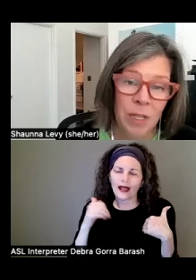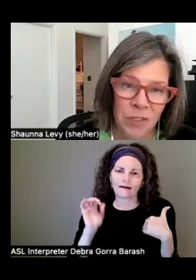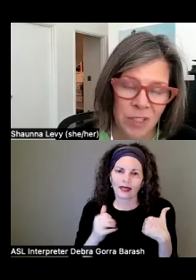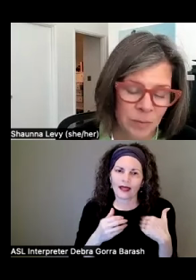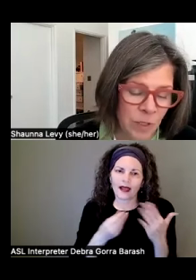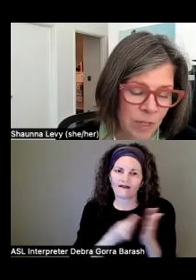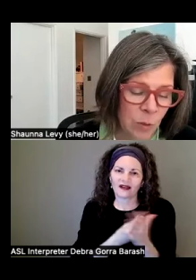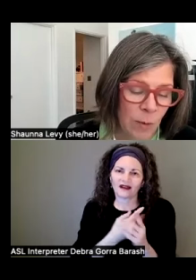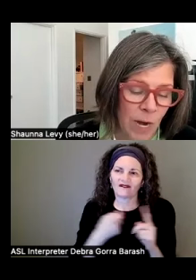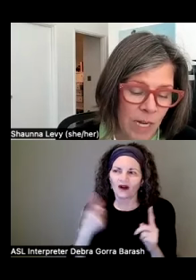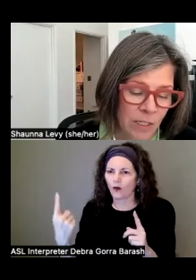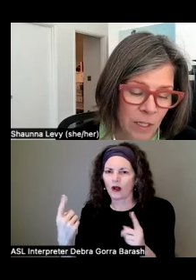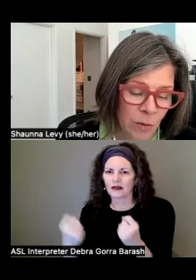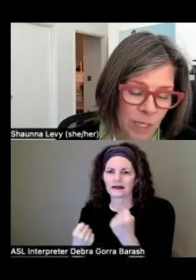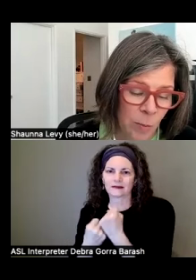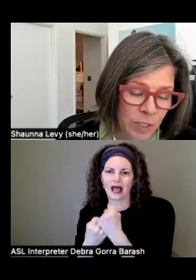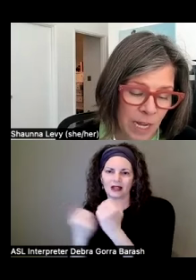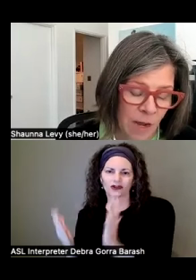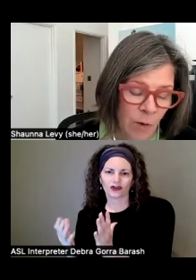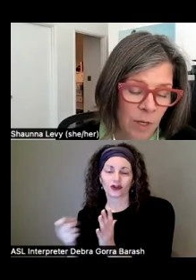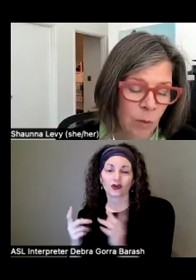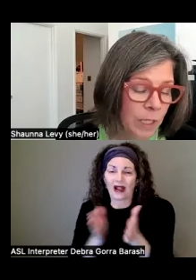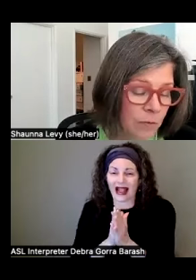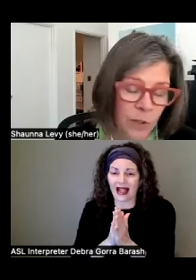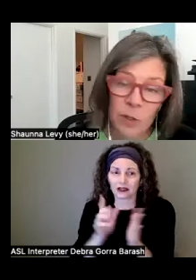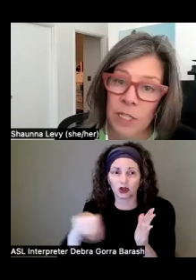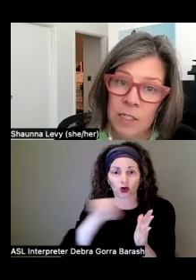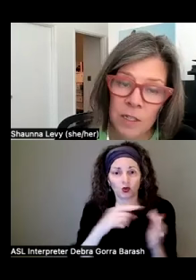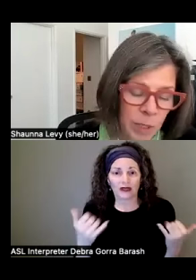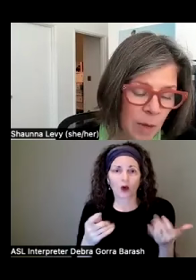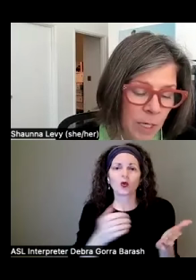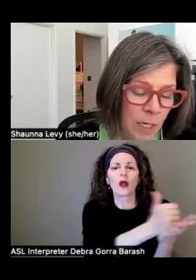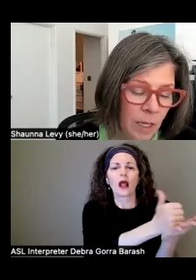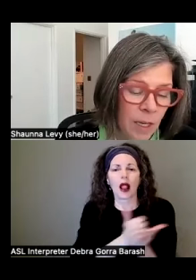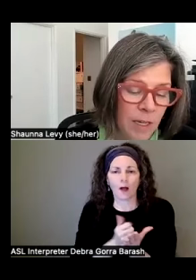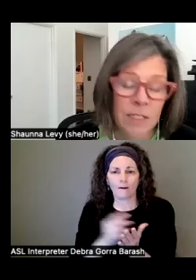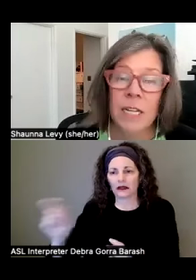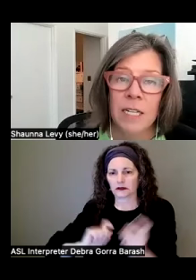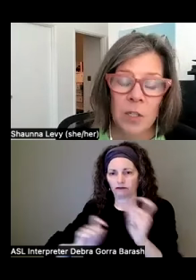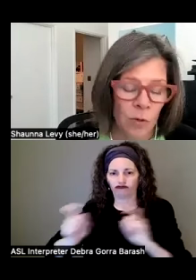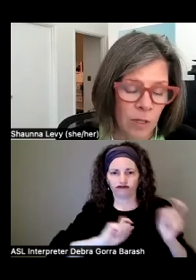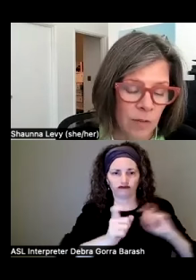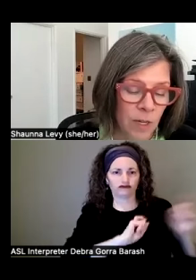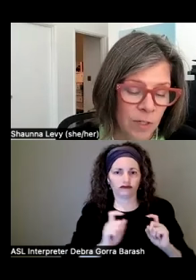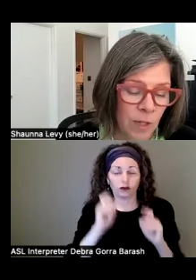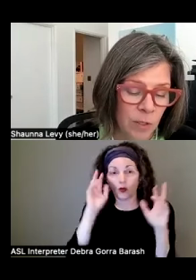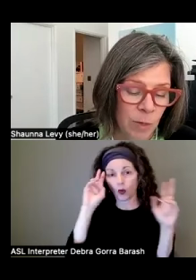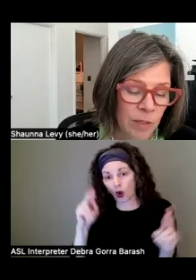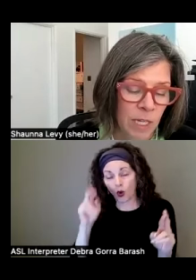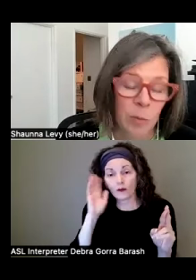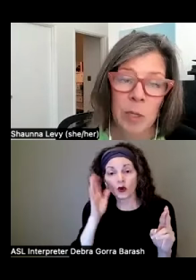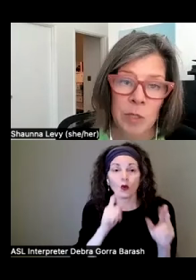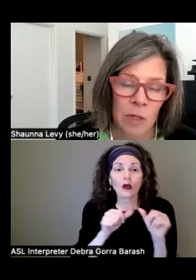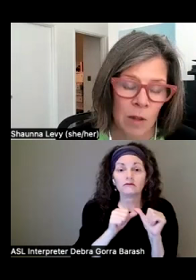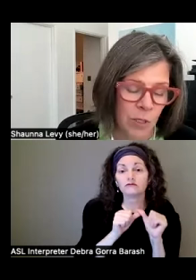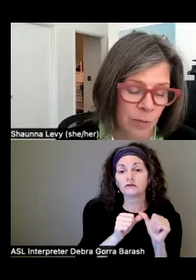a sponsor. And so that's why we're asking you to help us now. We'd love for you to consider becoming a sustaining donor of $100 a month